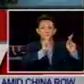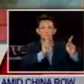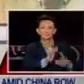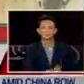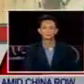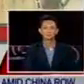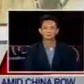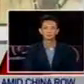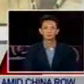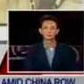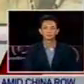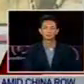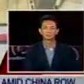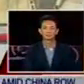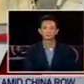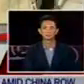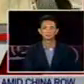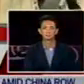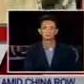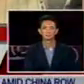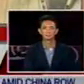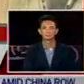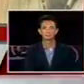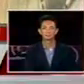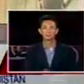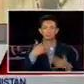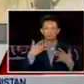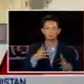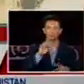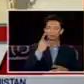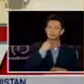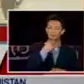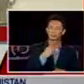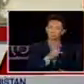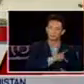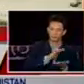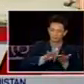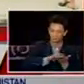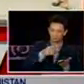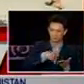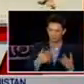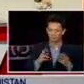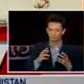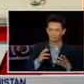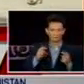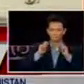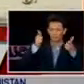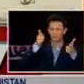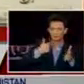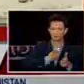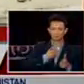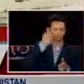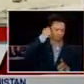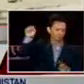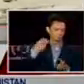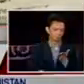left the court saying he wants to be excused, apparently, or giving the impression that he doesn't want to take any